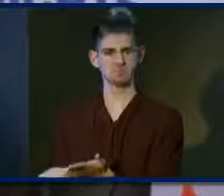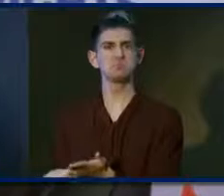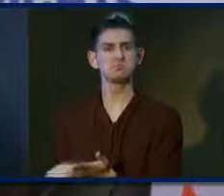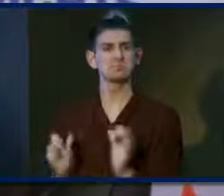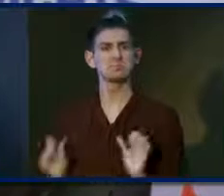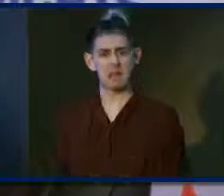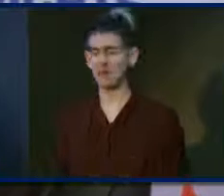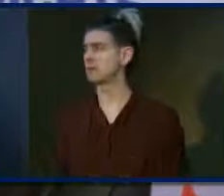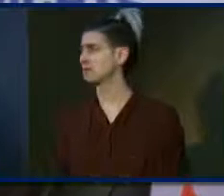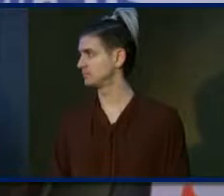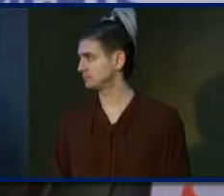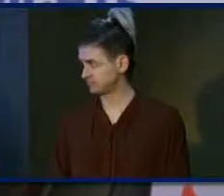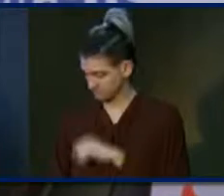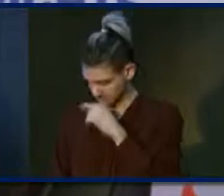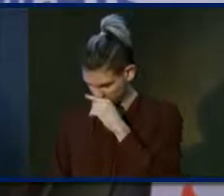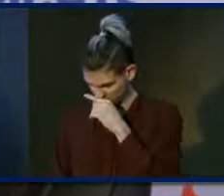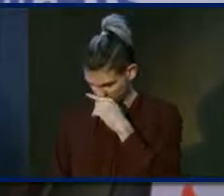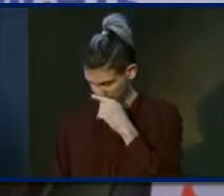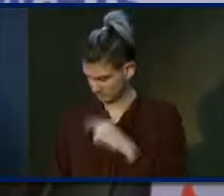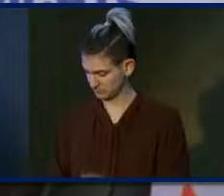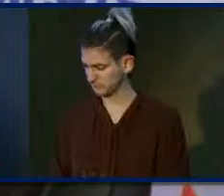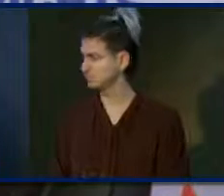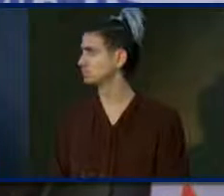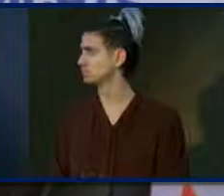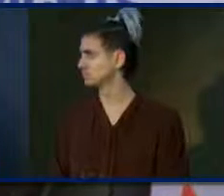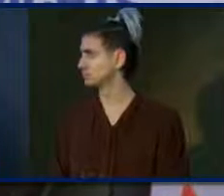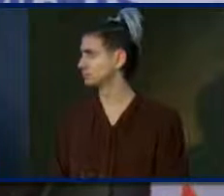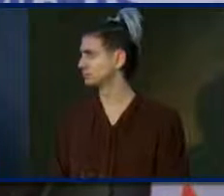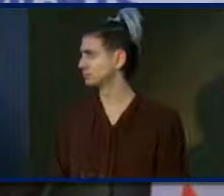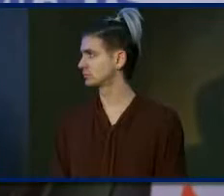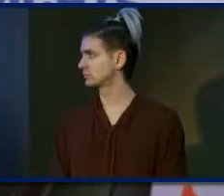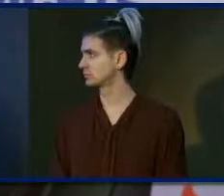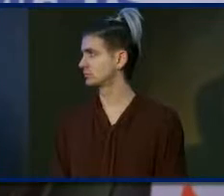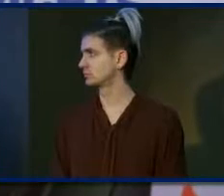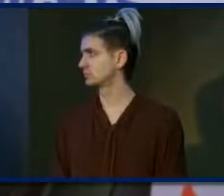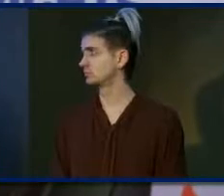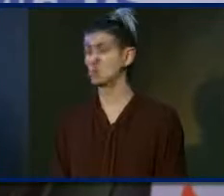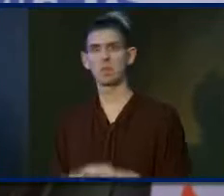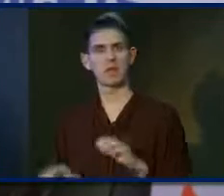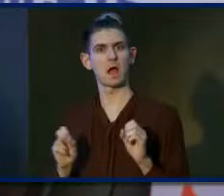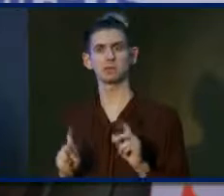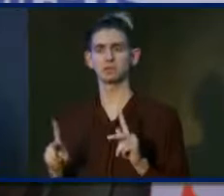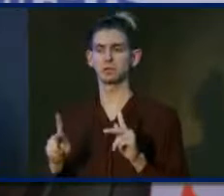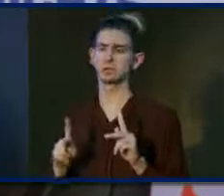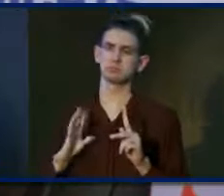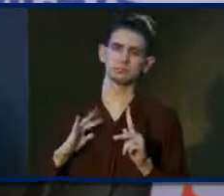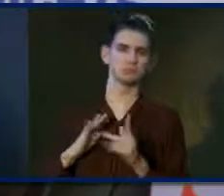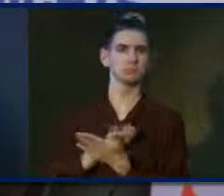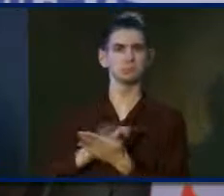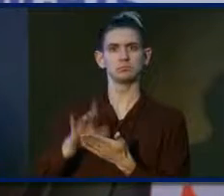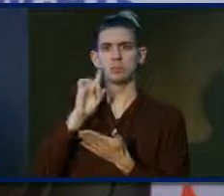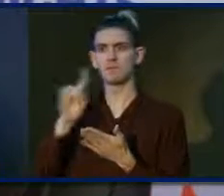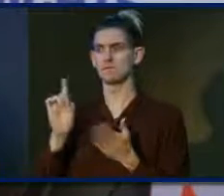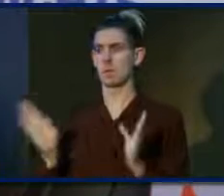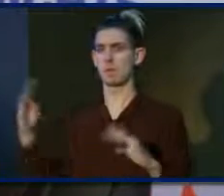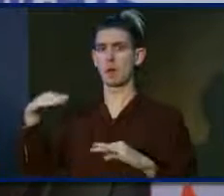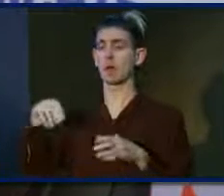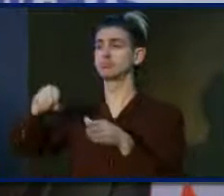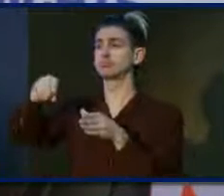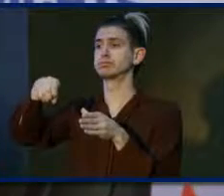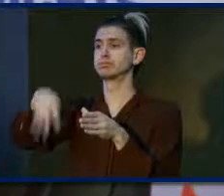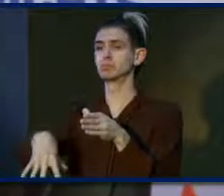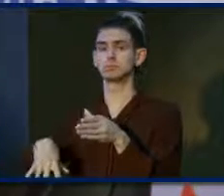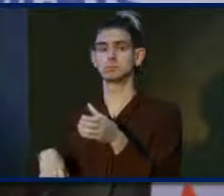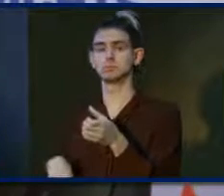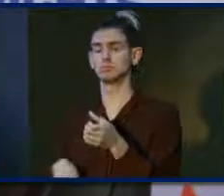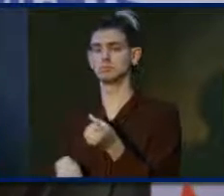if you have the opportunity, open drop boxes. Make it accessible.